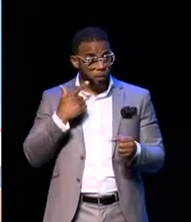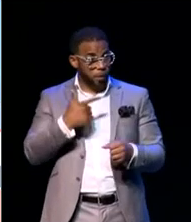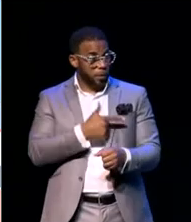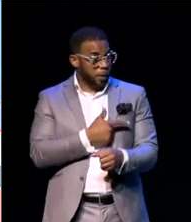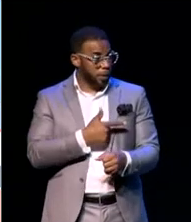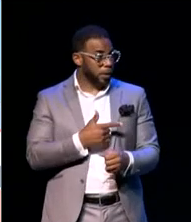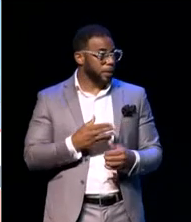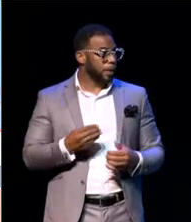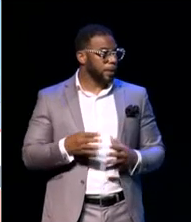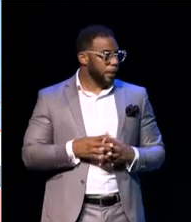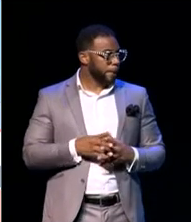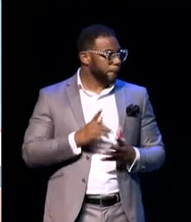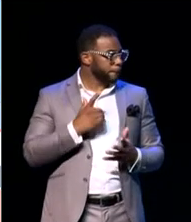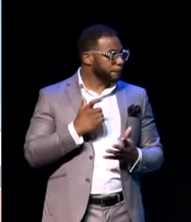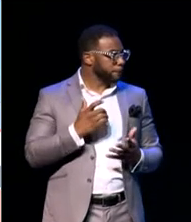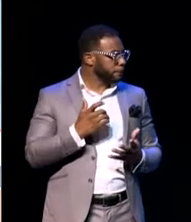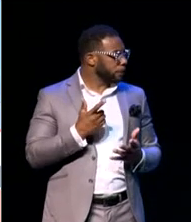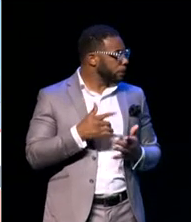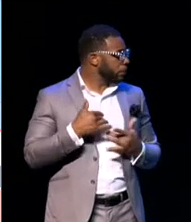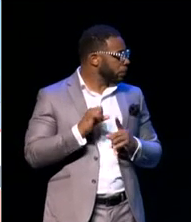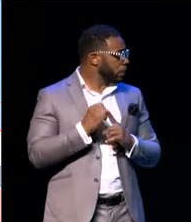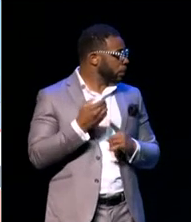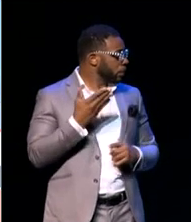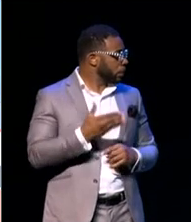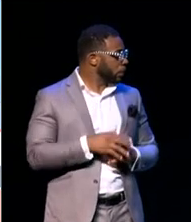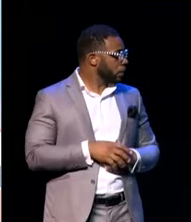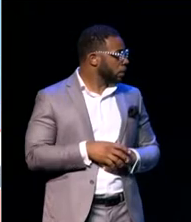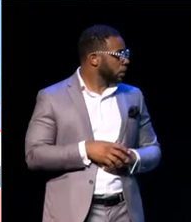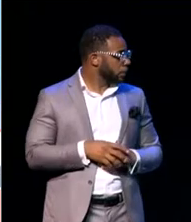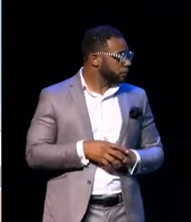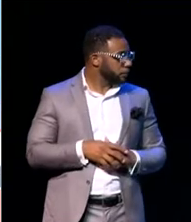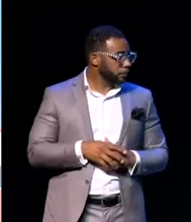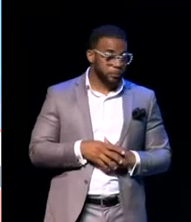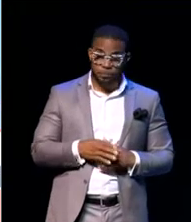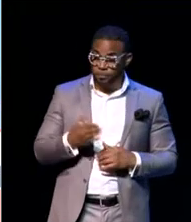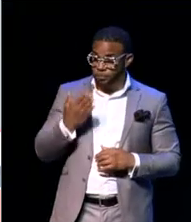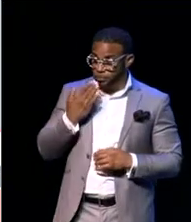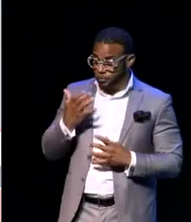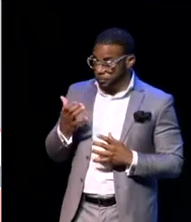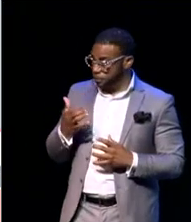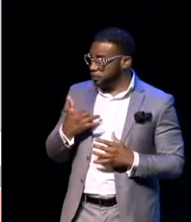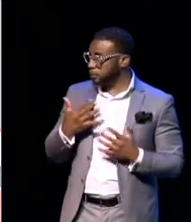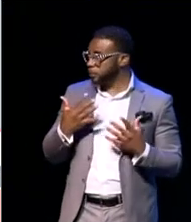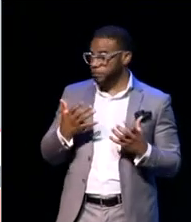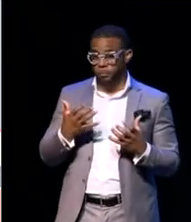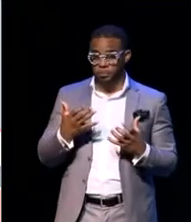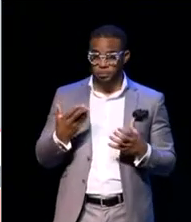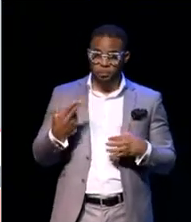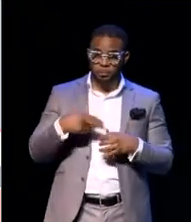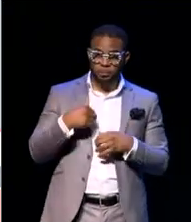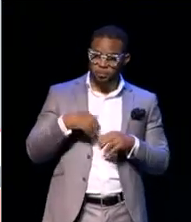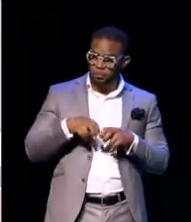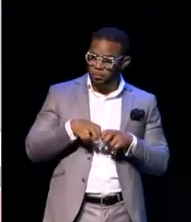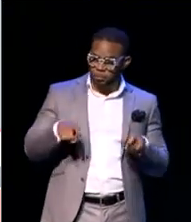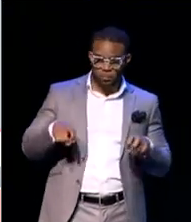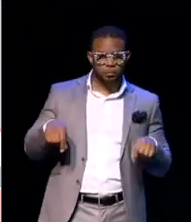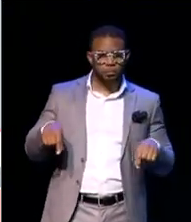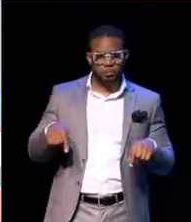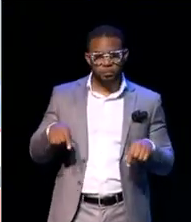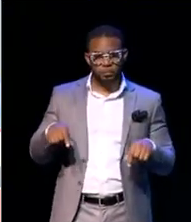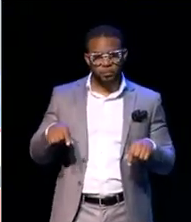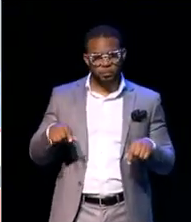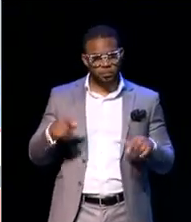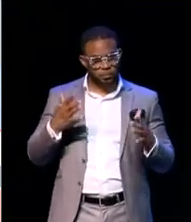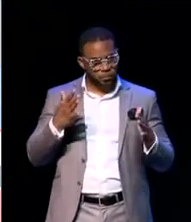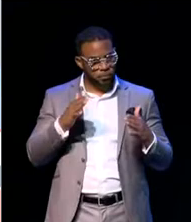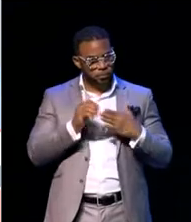vaccines and just what's the situation there at the hospital? Thank you very much. And I'd like to join my colleague in praising